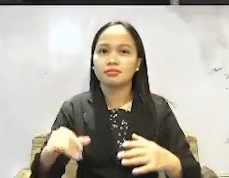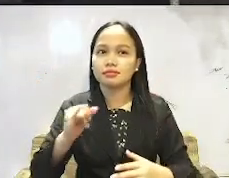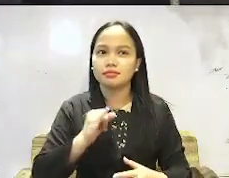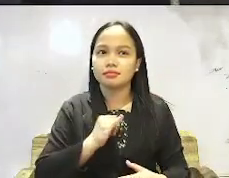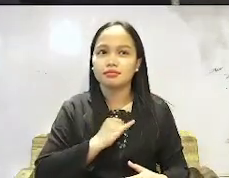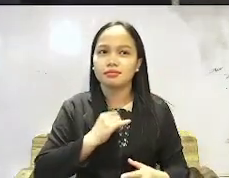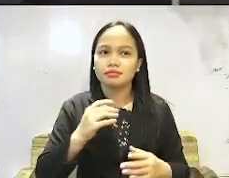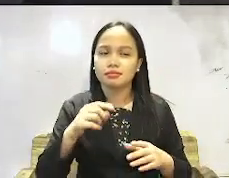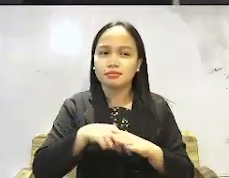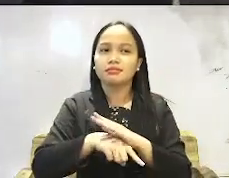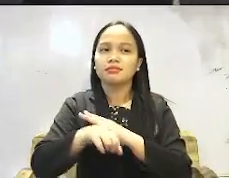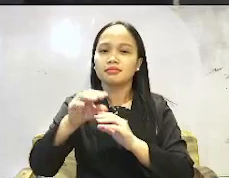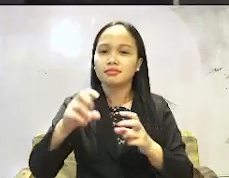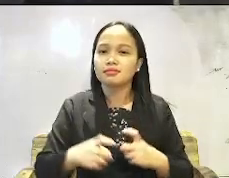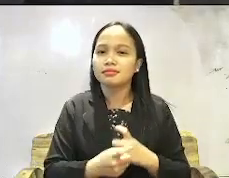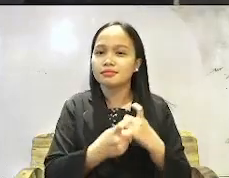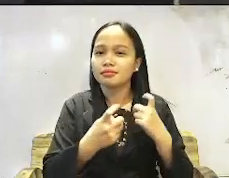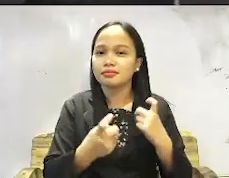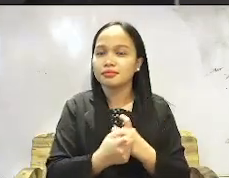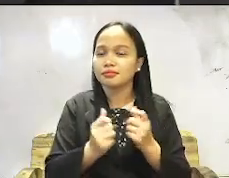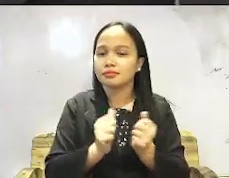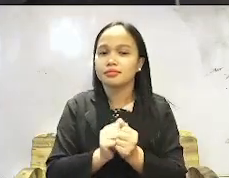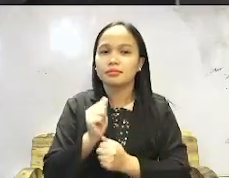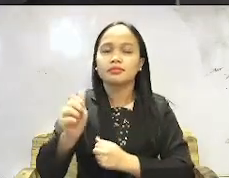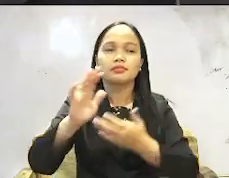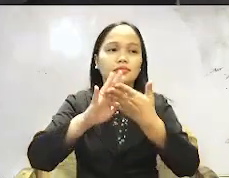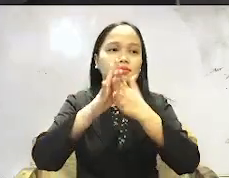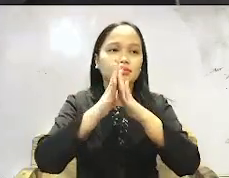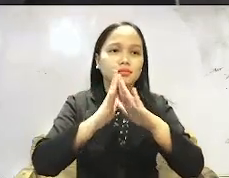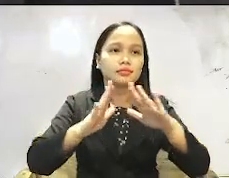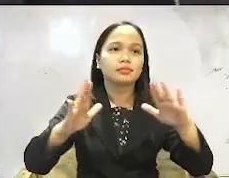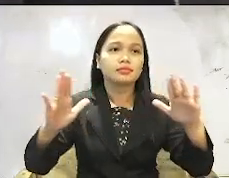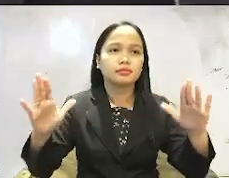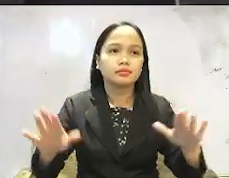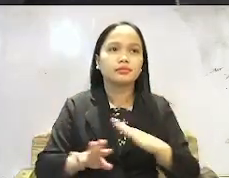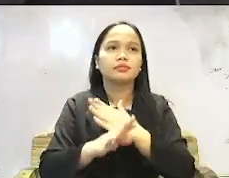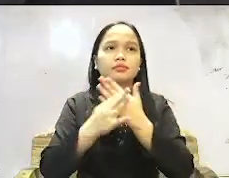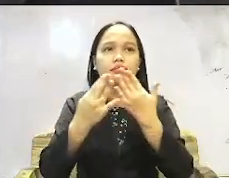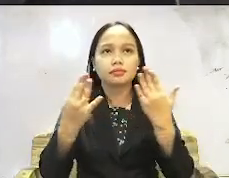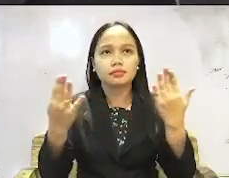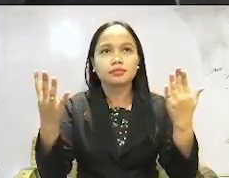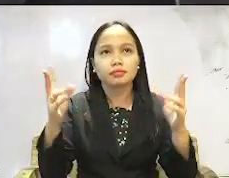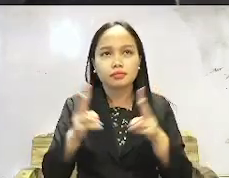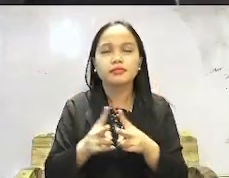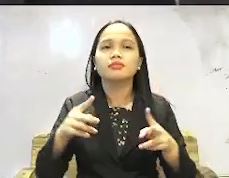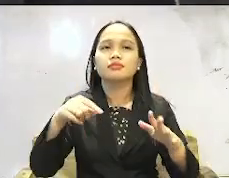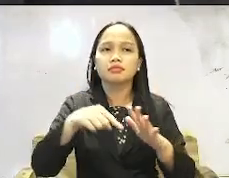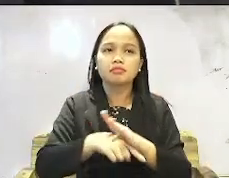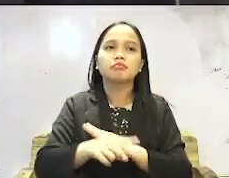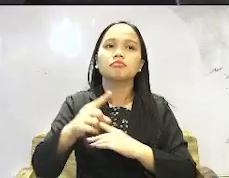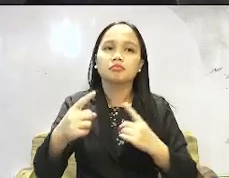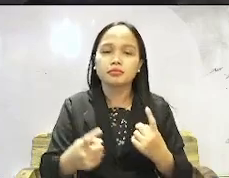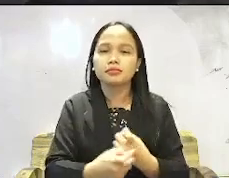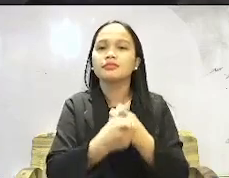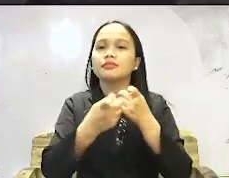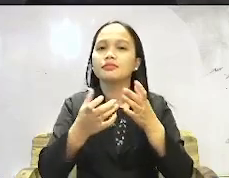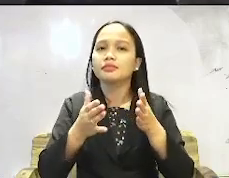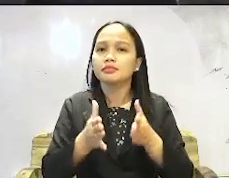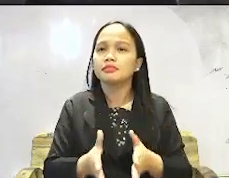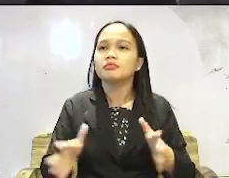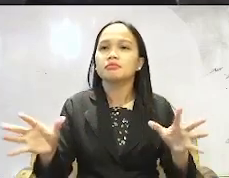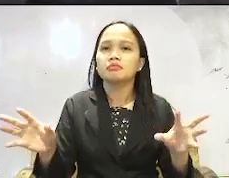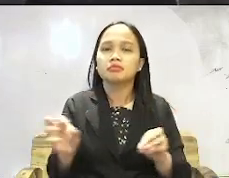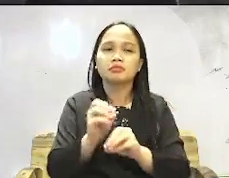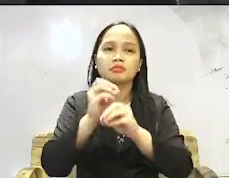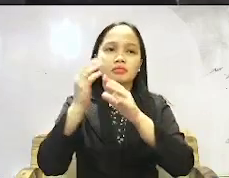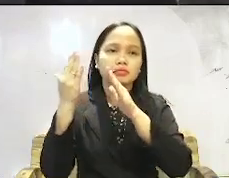sing, dear Gleeman, sing, far from the peaceful shore, very deeply stained within, sinking to